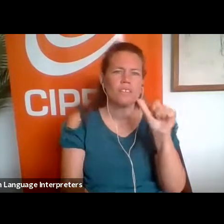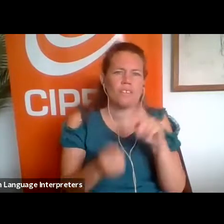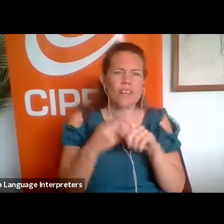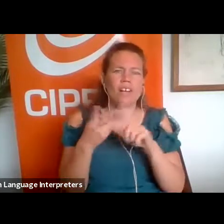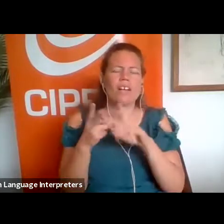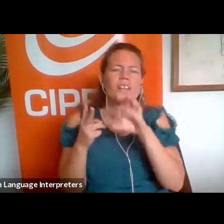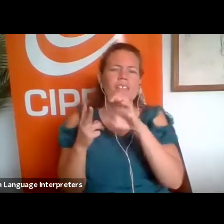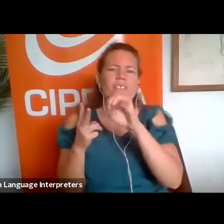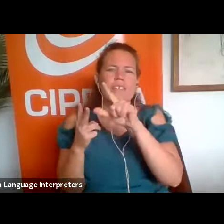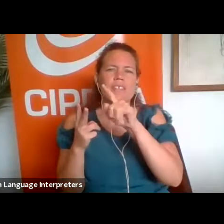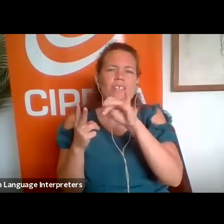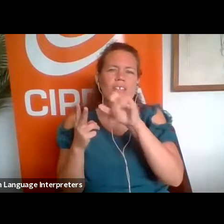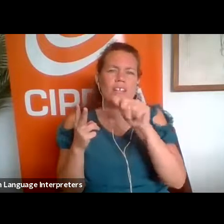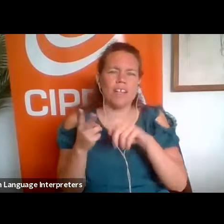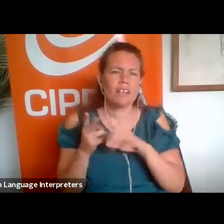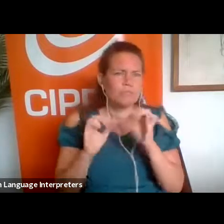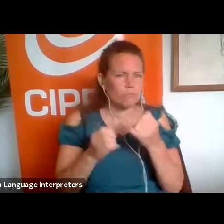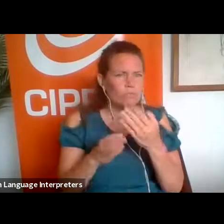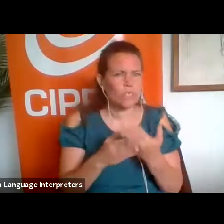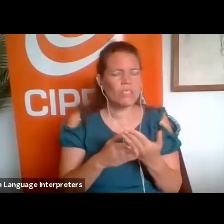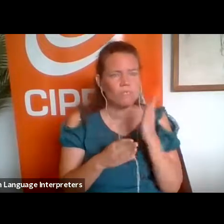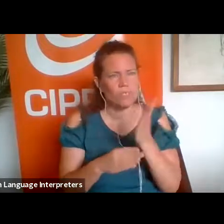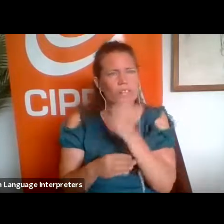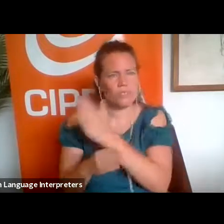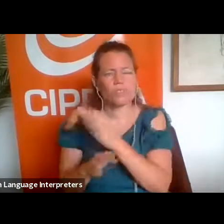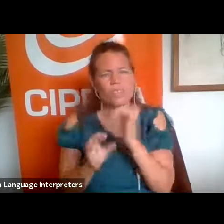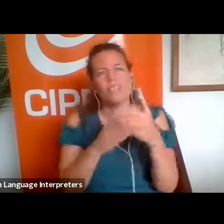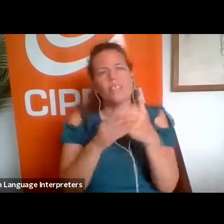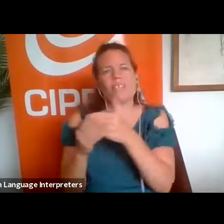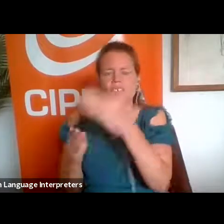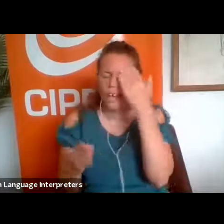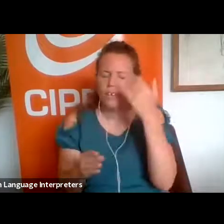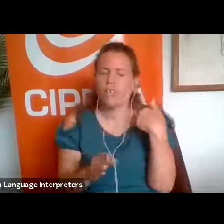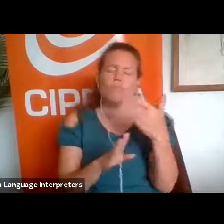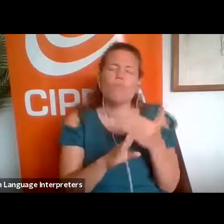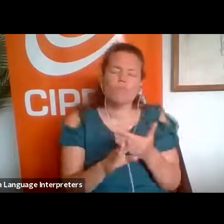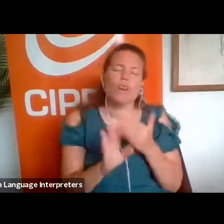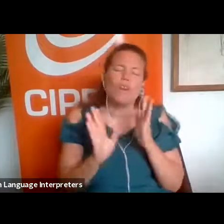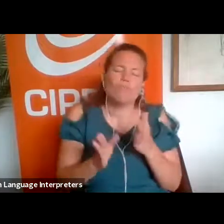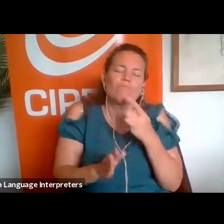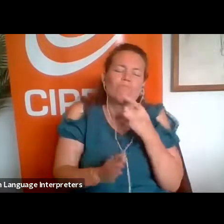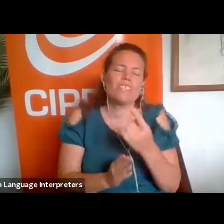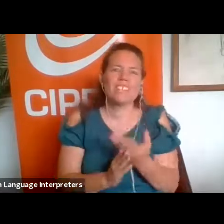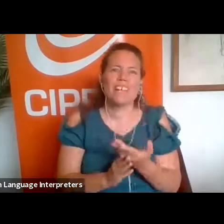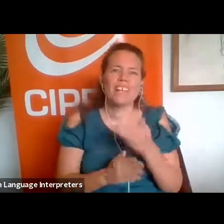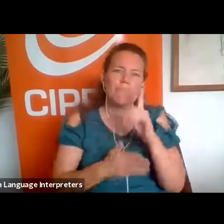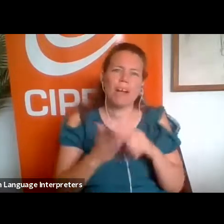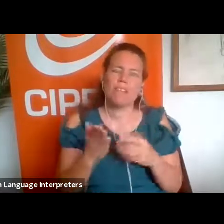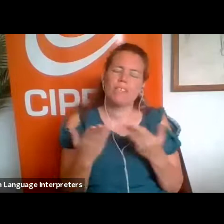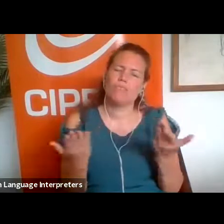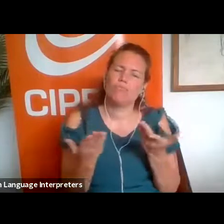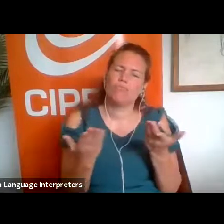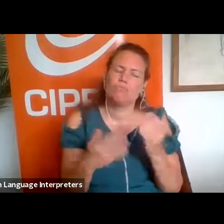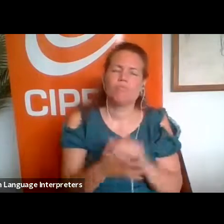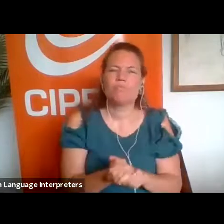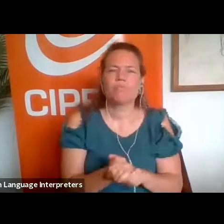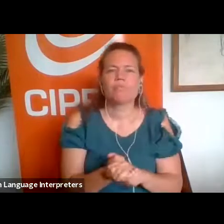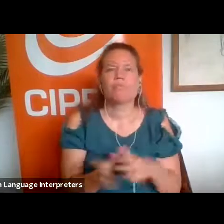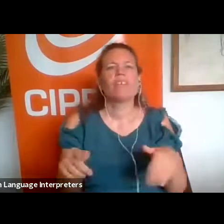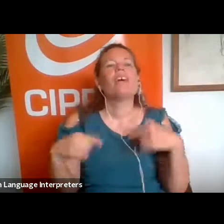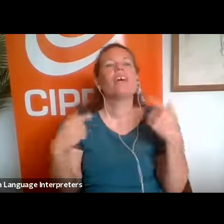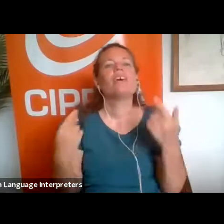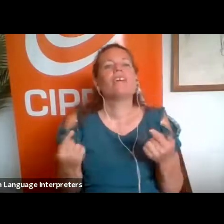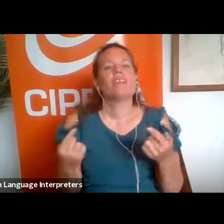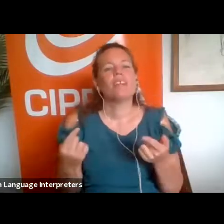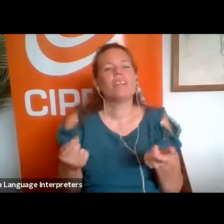Cecilia, and you can introduce yourself in that order. I know I introduced you before, but just to like before they, yeah. And then we'll also have Bulanda